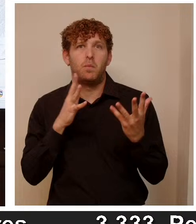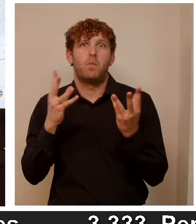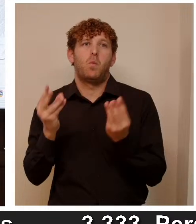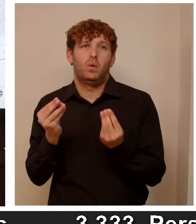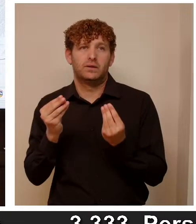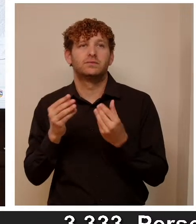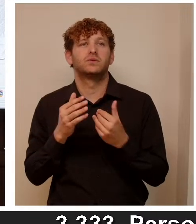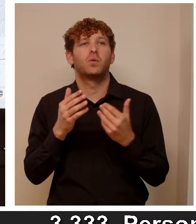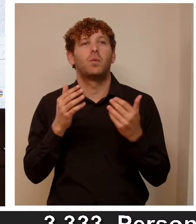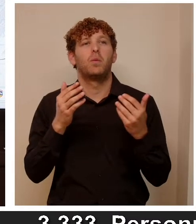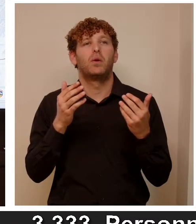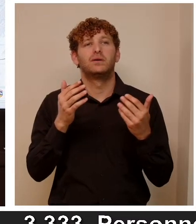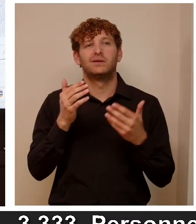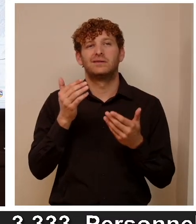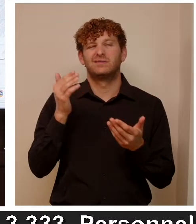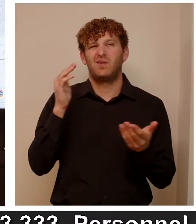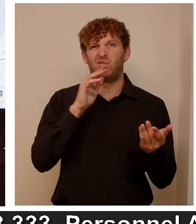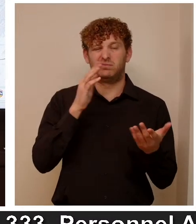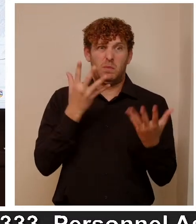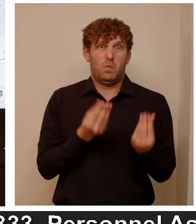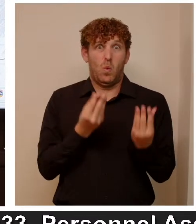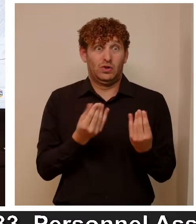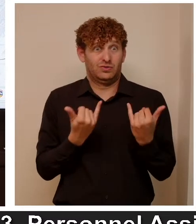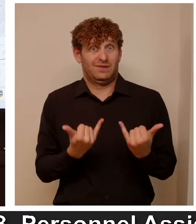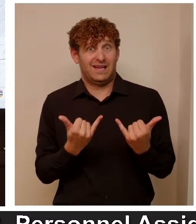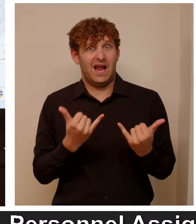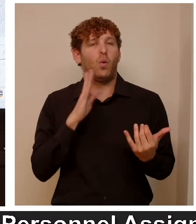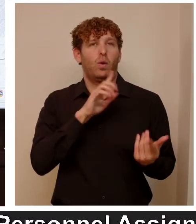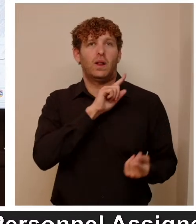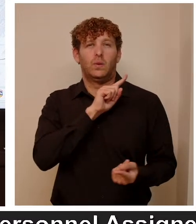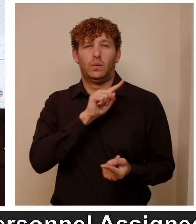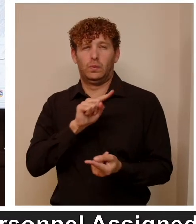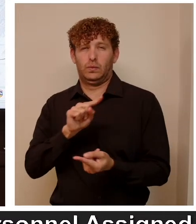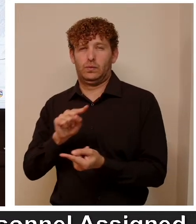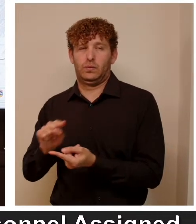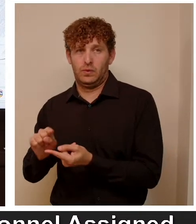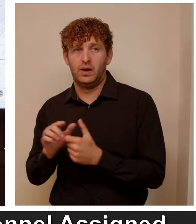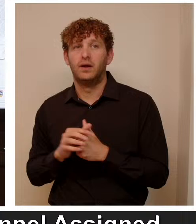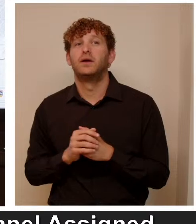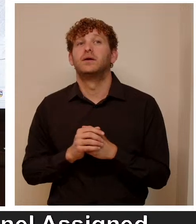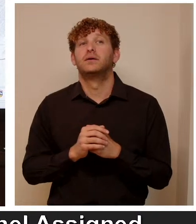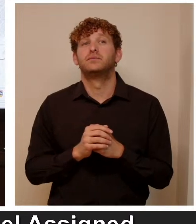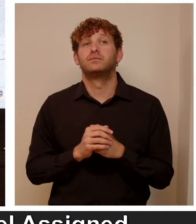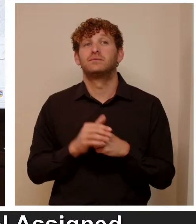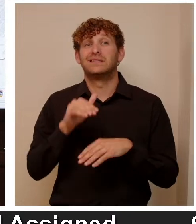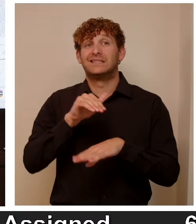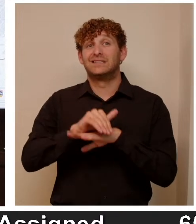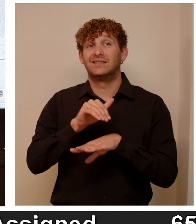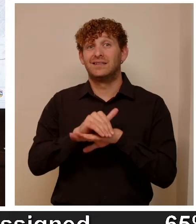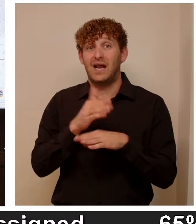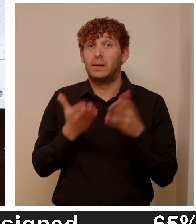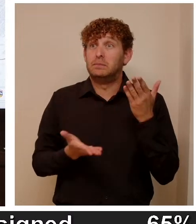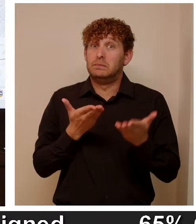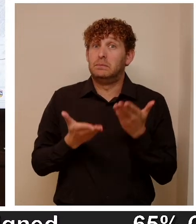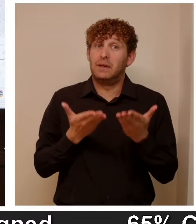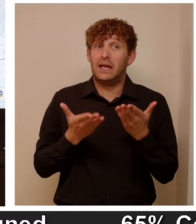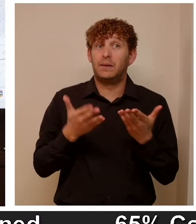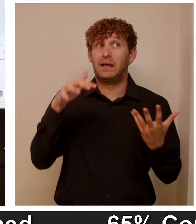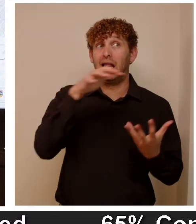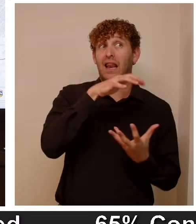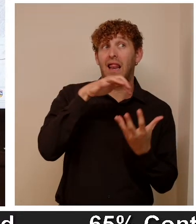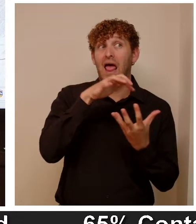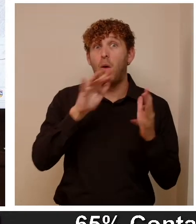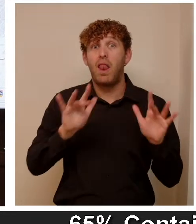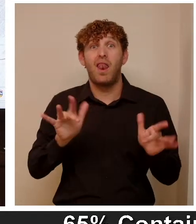There is the chance tonight that we'll get more of that fog and clouds, and maybe even a little bit of light rain and drizzle. But by the time we're